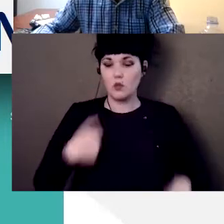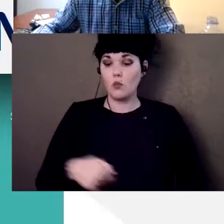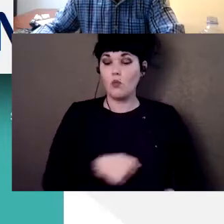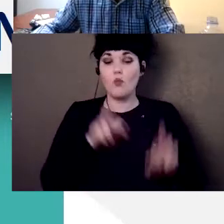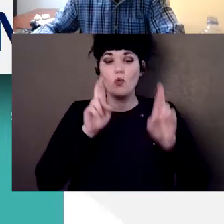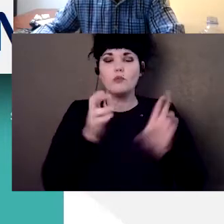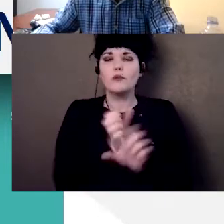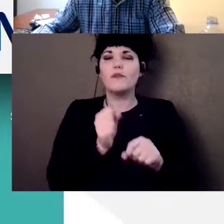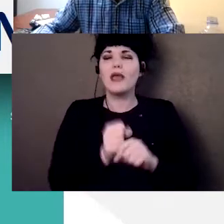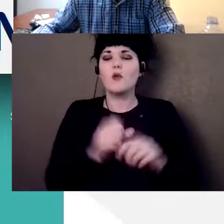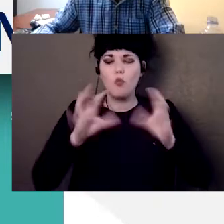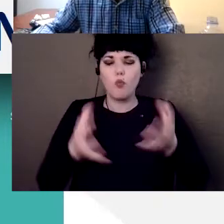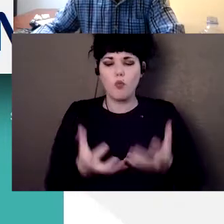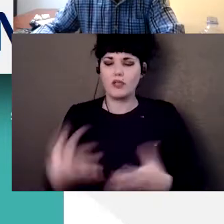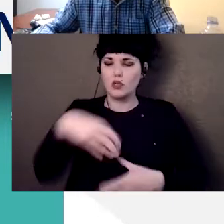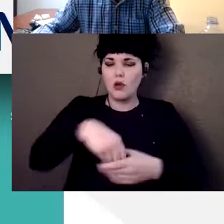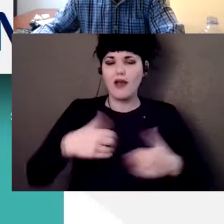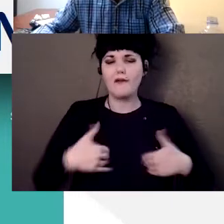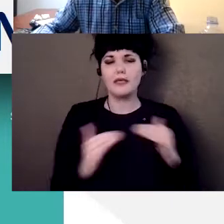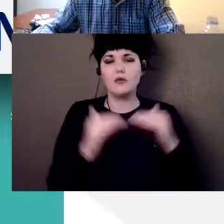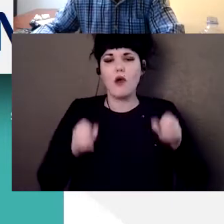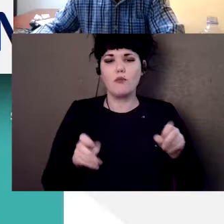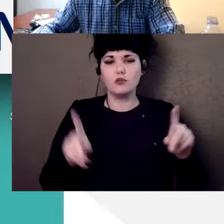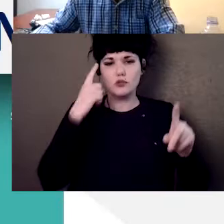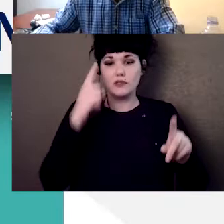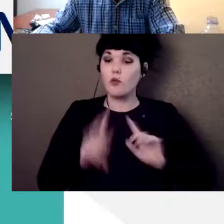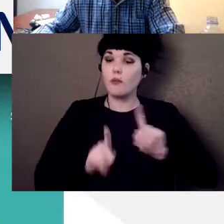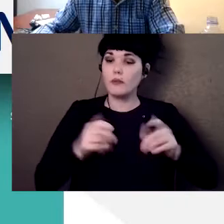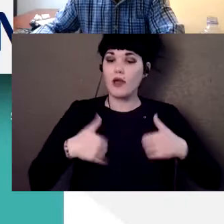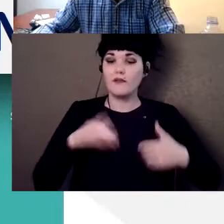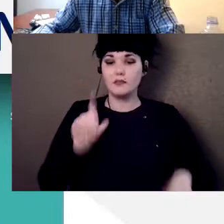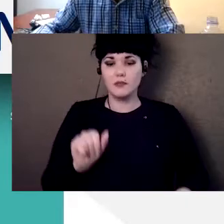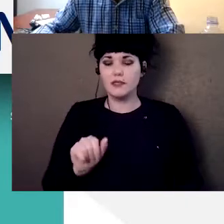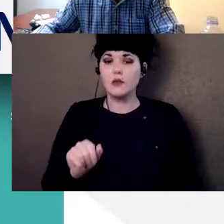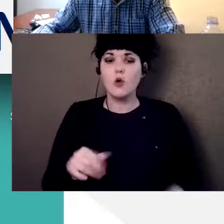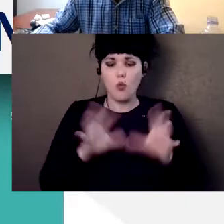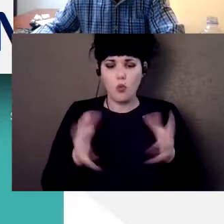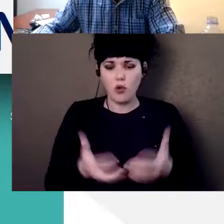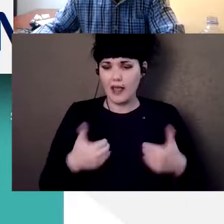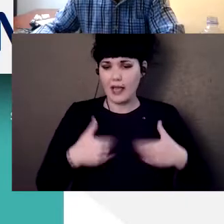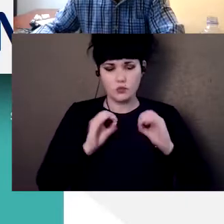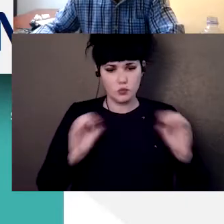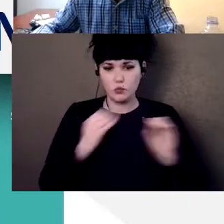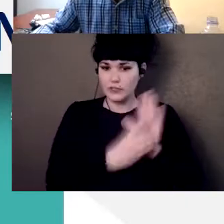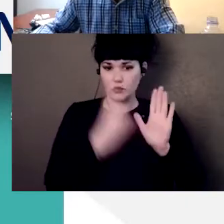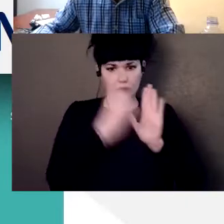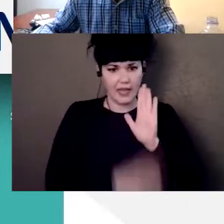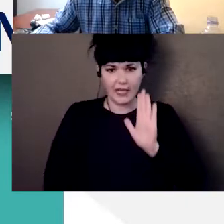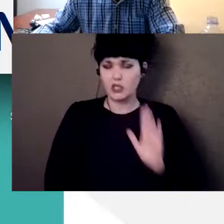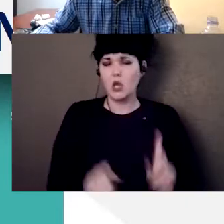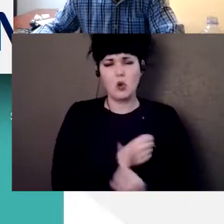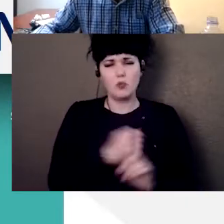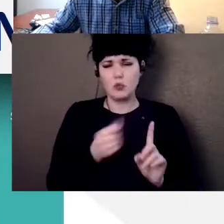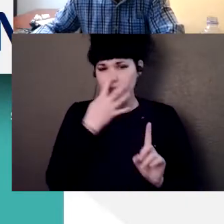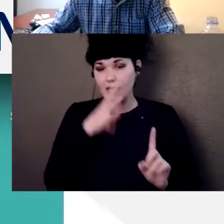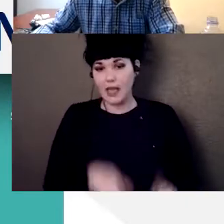that provides equal opportunity for individuals with disabilities, one that is free from discrimination, abuse, neglect. In an